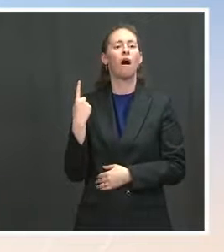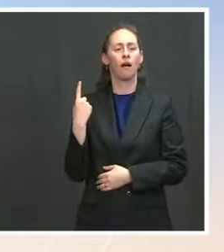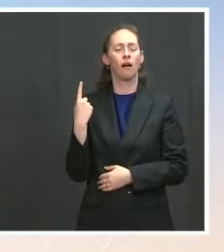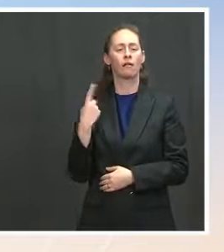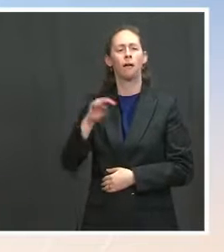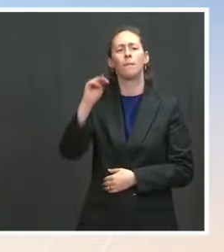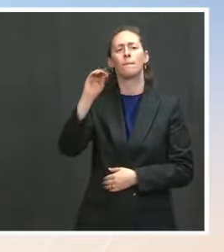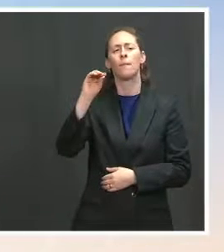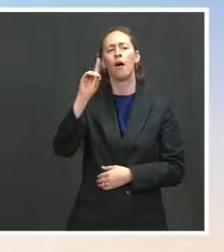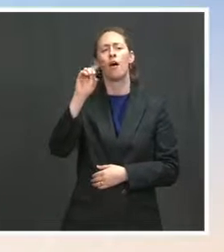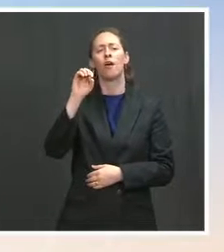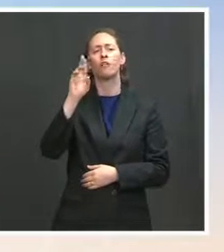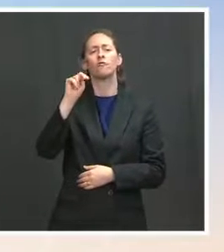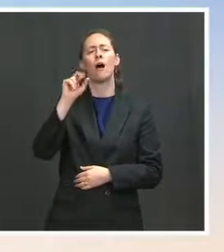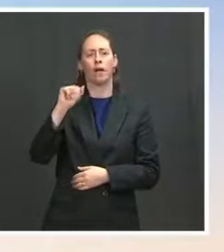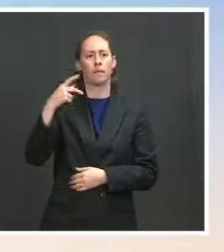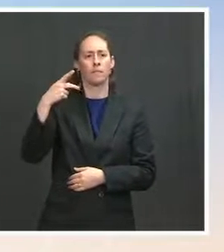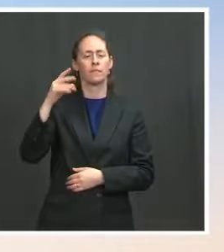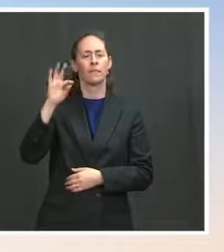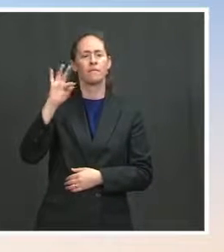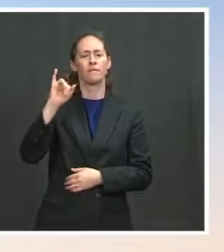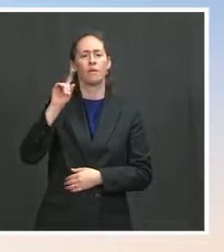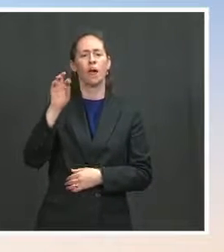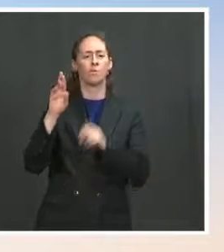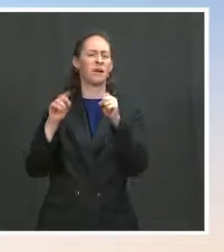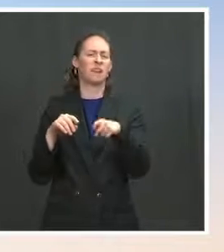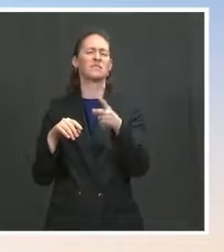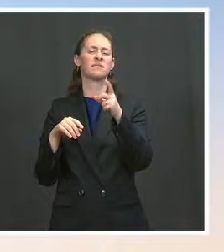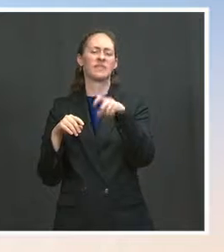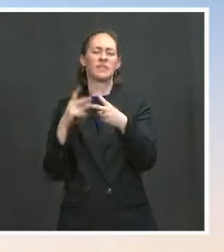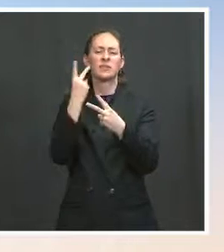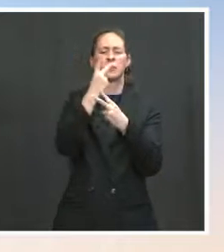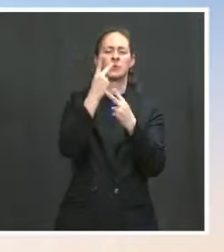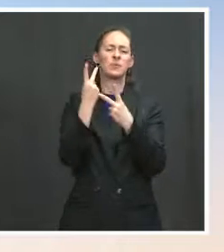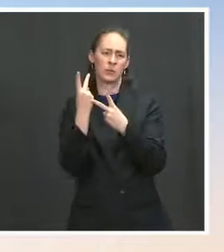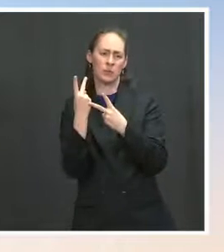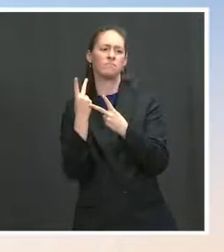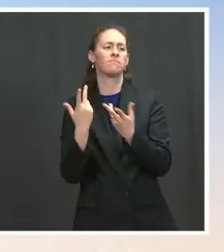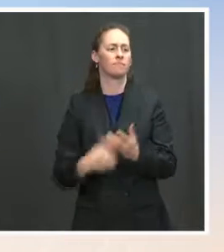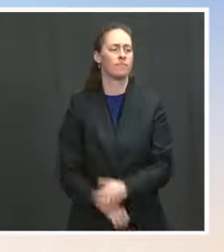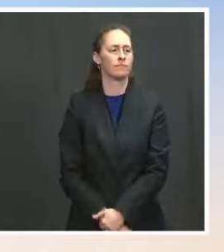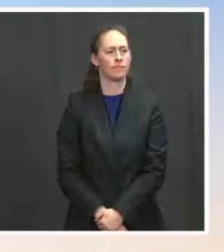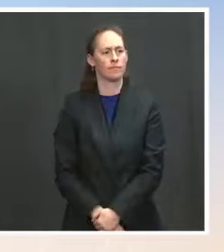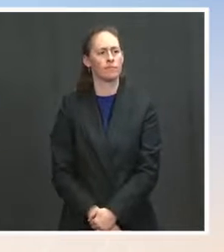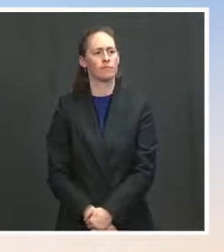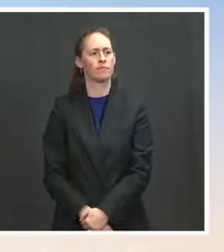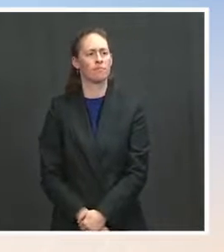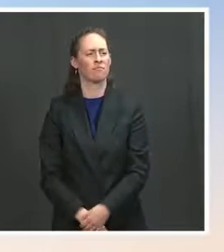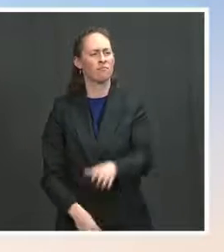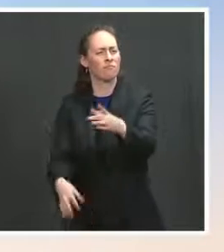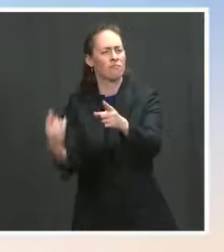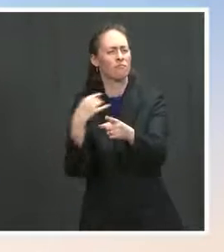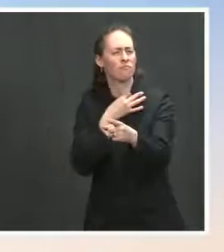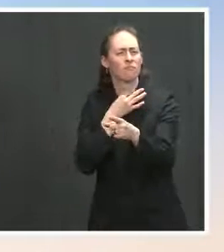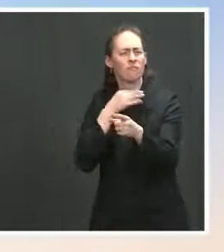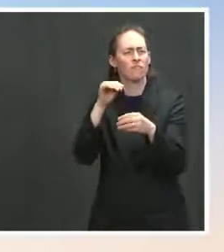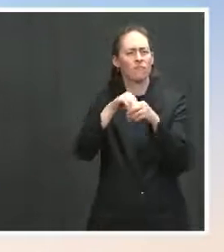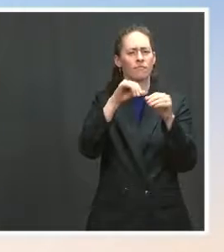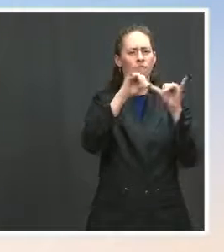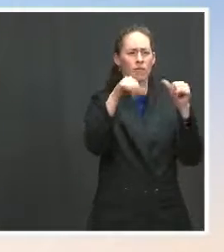doses. Go ahead, Steve. Do you feel like you're close to a deal on infrastructure? That you've significantly narrowed the